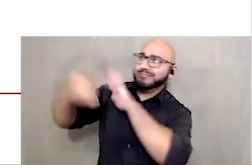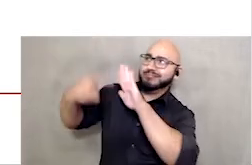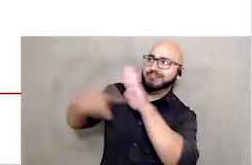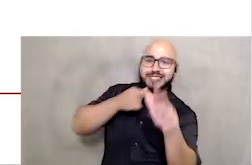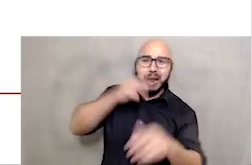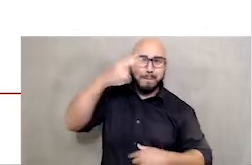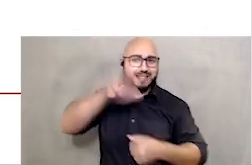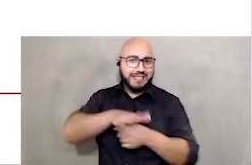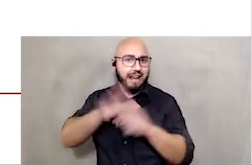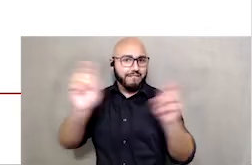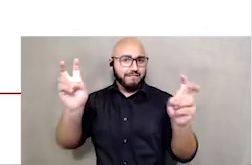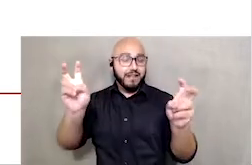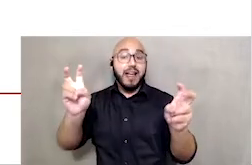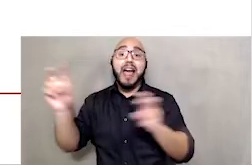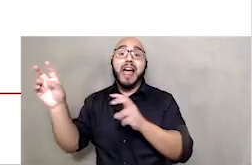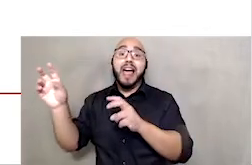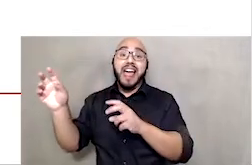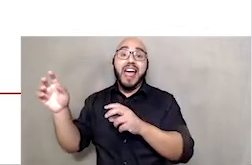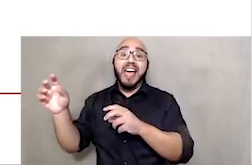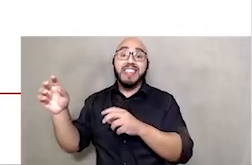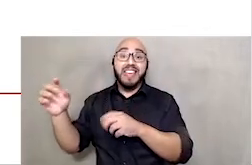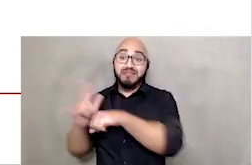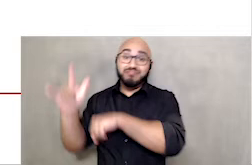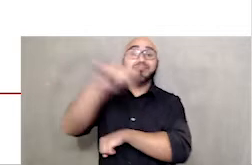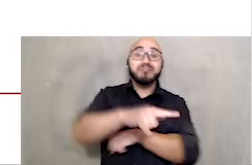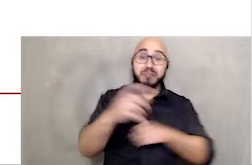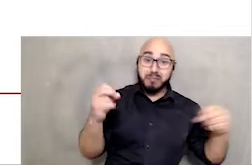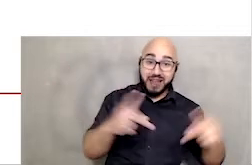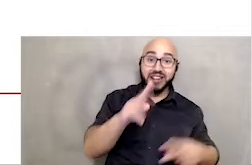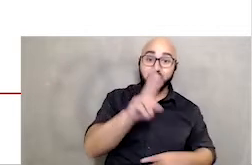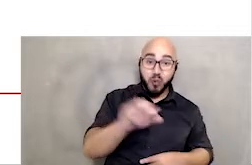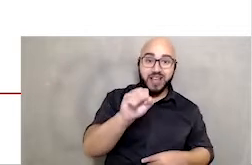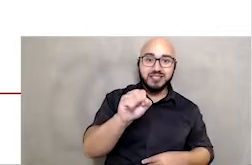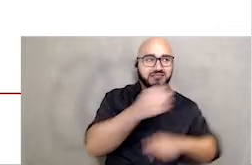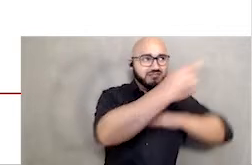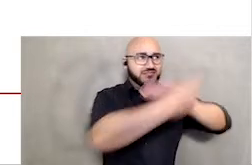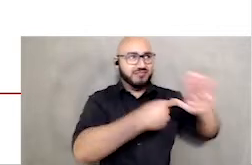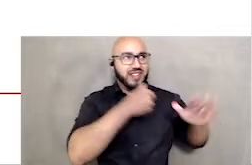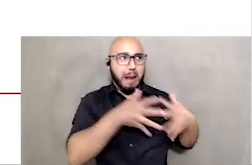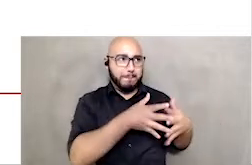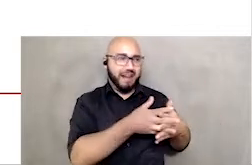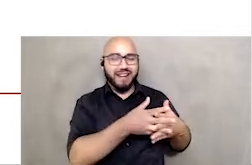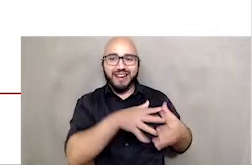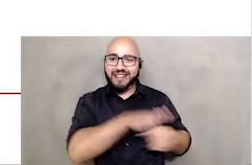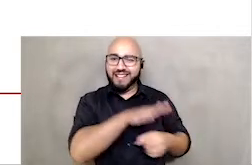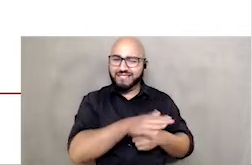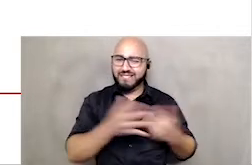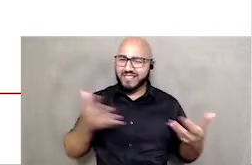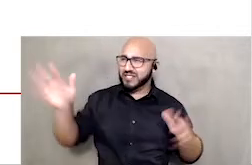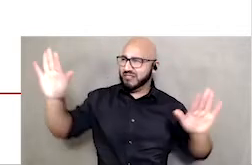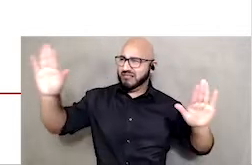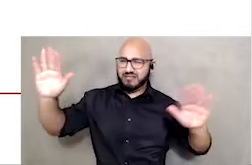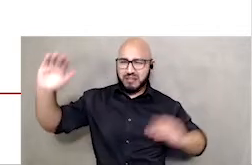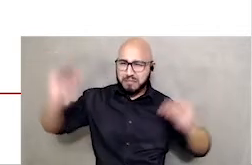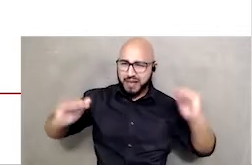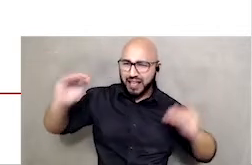into the States, I often get criticized for not being American enough. So the struggle to find balance between